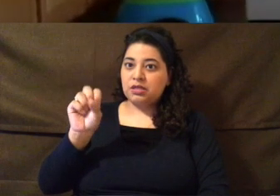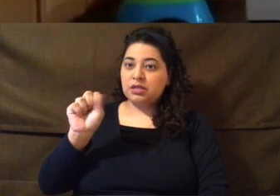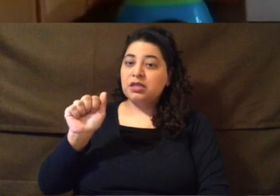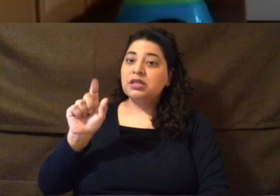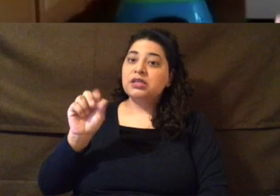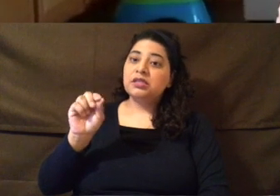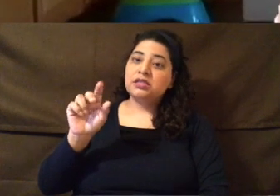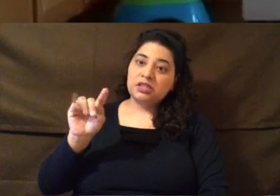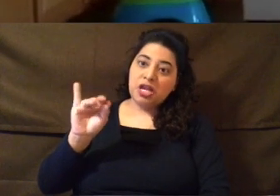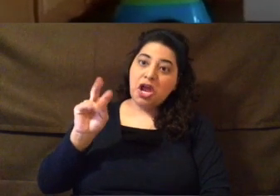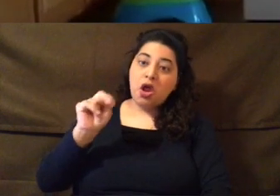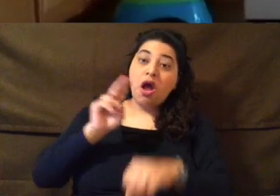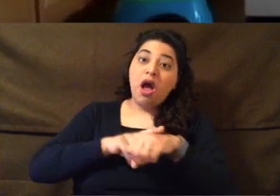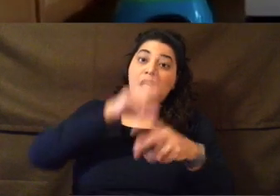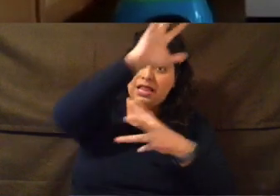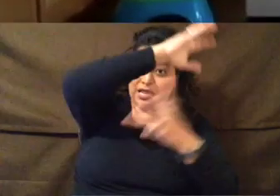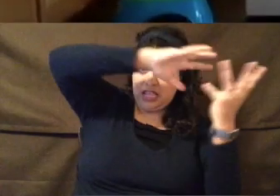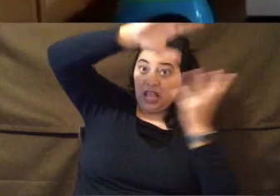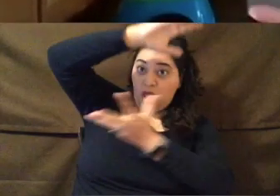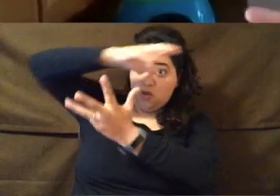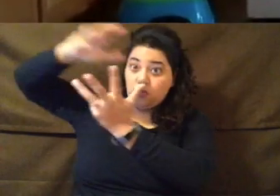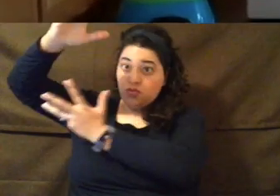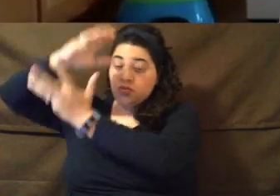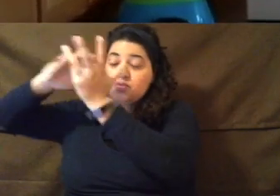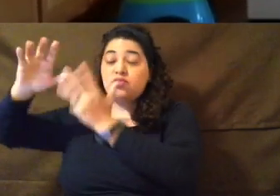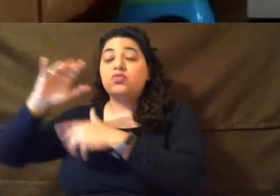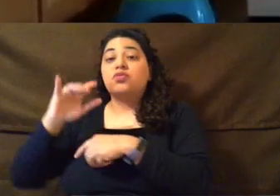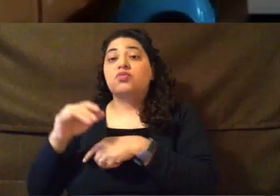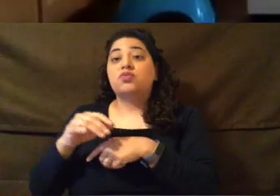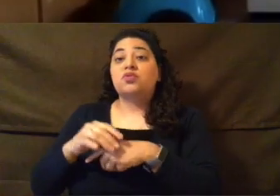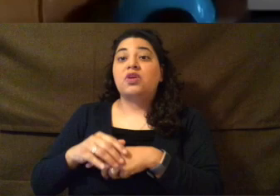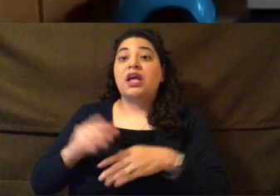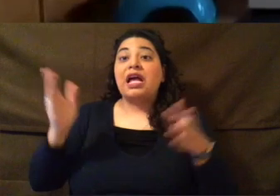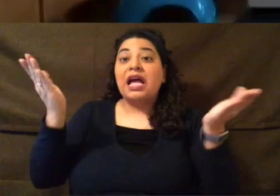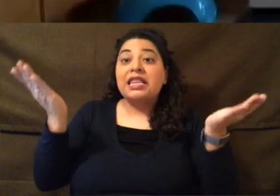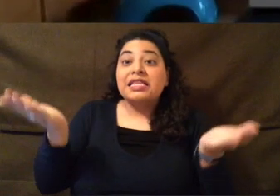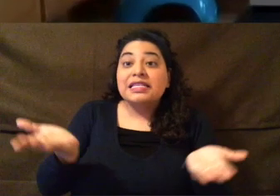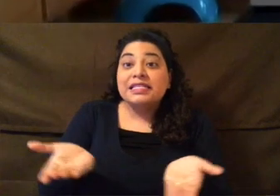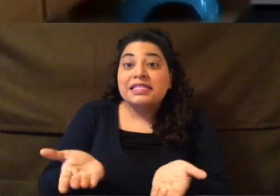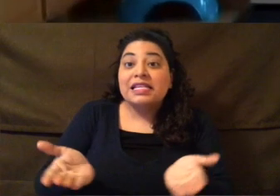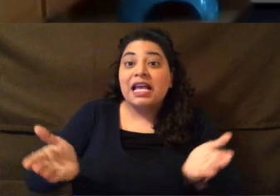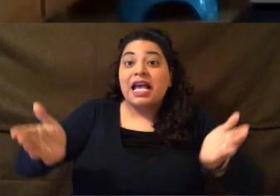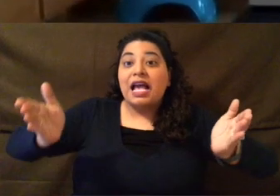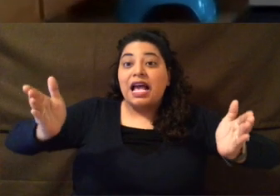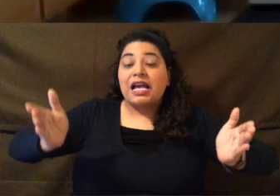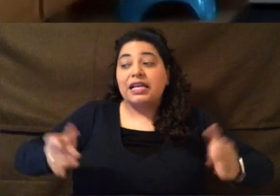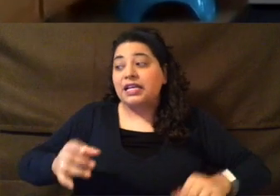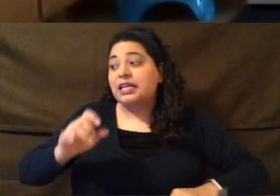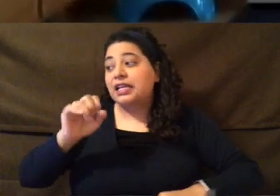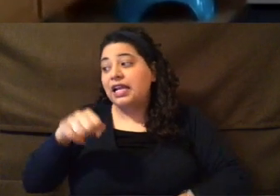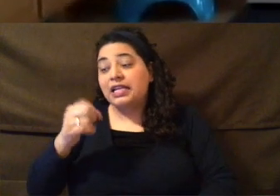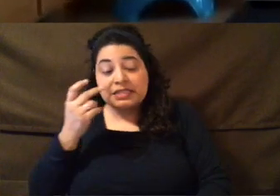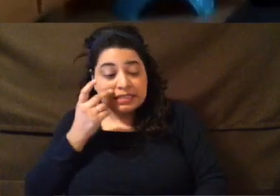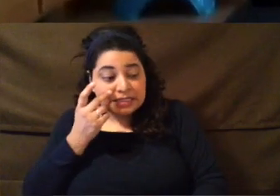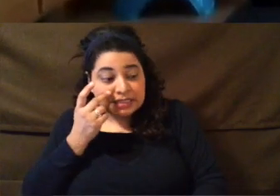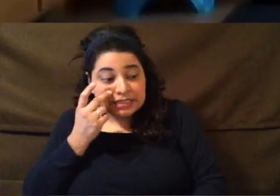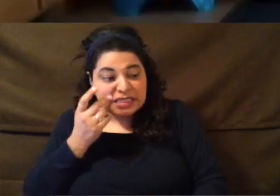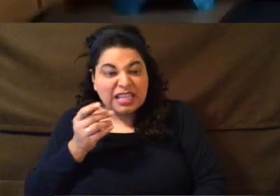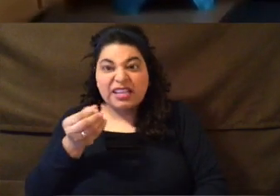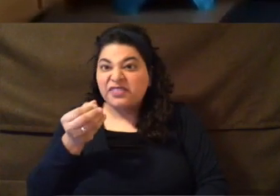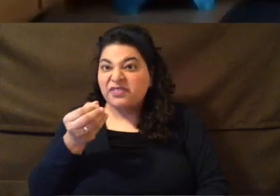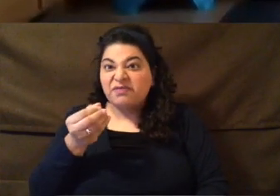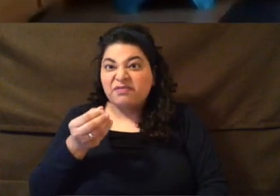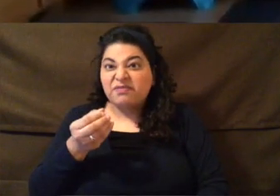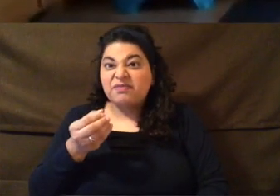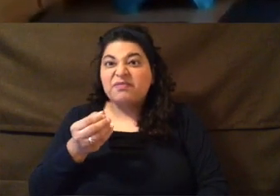the clouds. Now, on the sides of the bowl, as you'll see in a